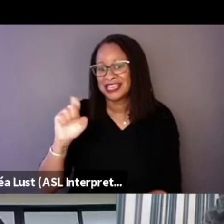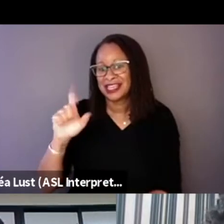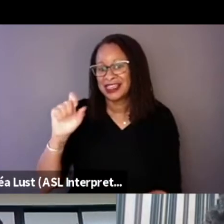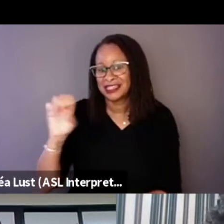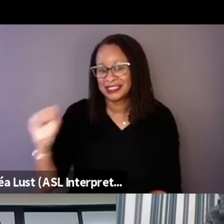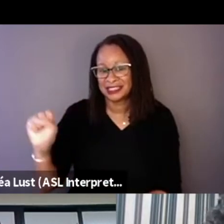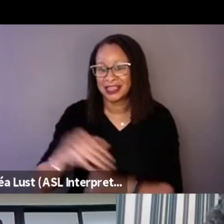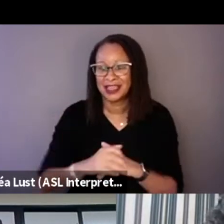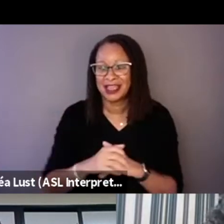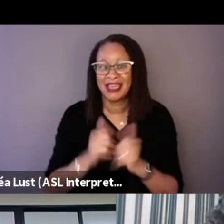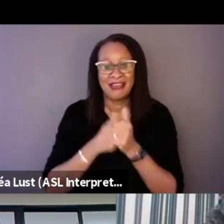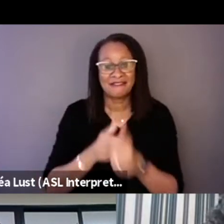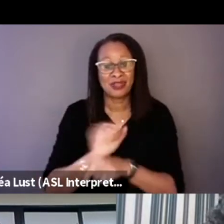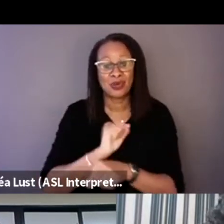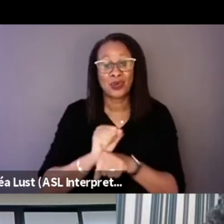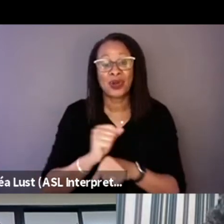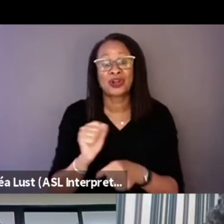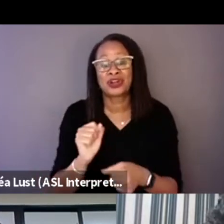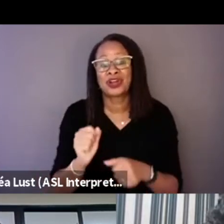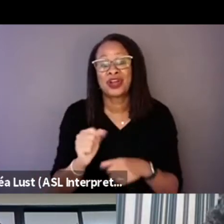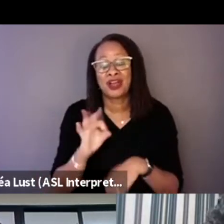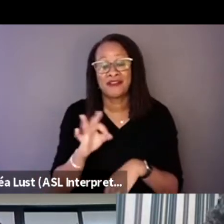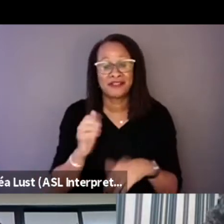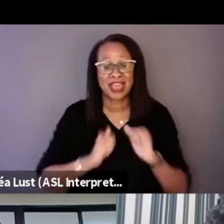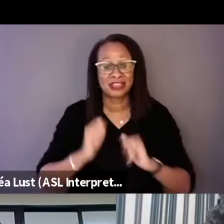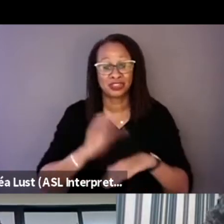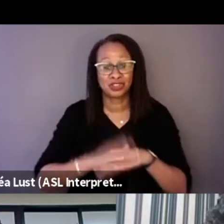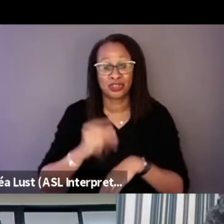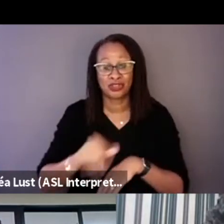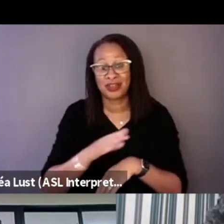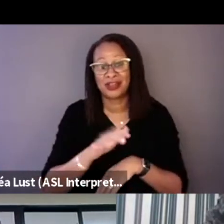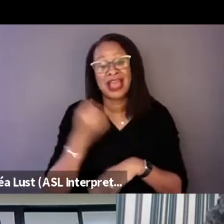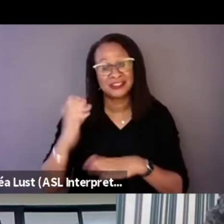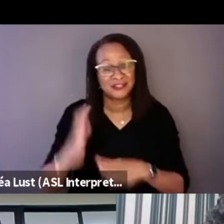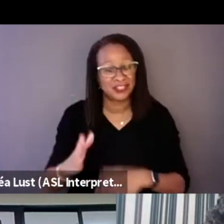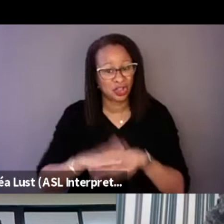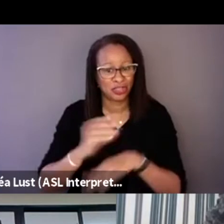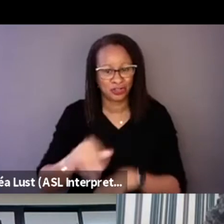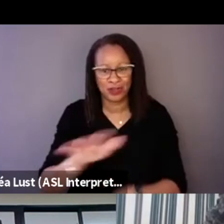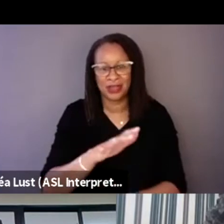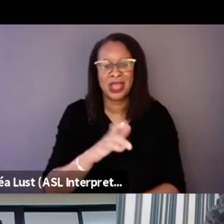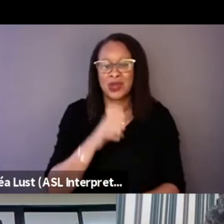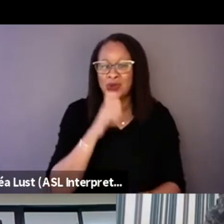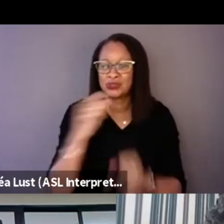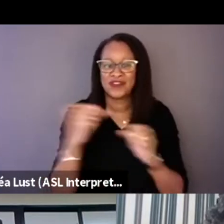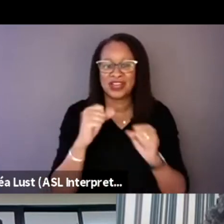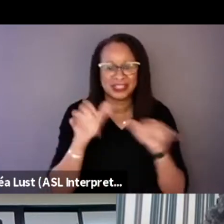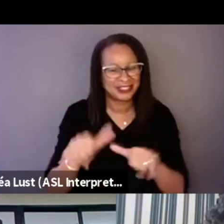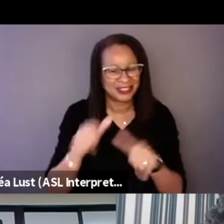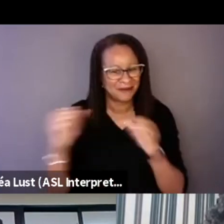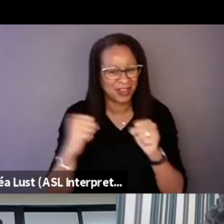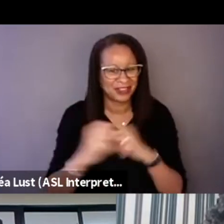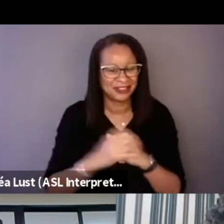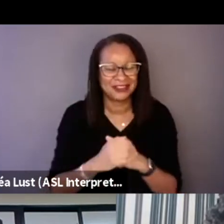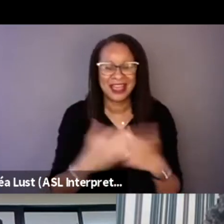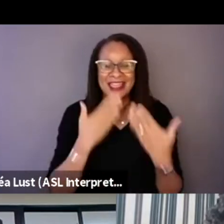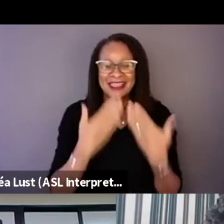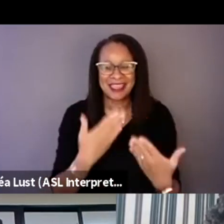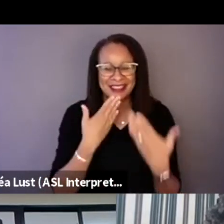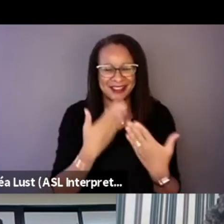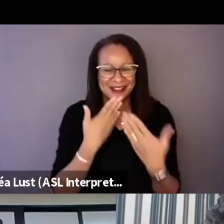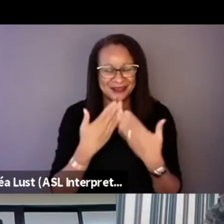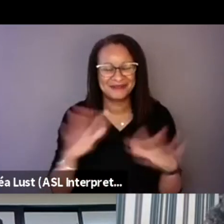And please follow the work of the activists on the ground like Elena, who we're very grateful for. They're fighting a fight that we're all fighting. So thank you, everyone, for being